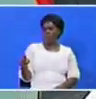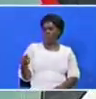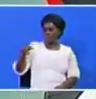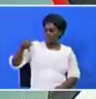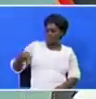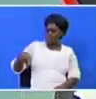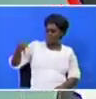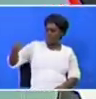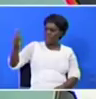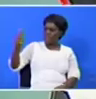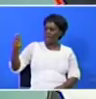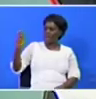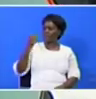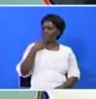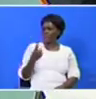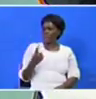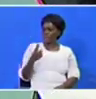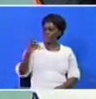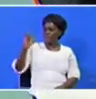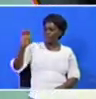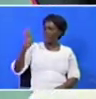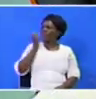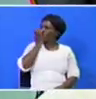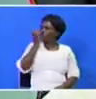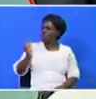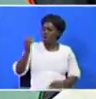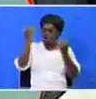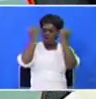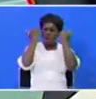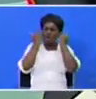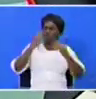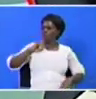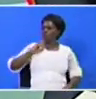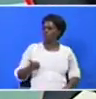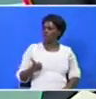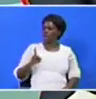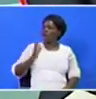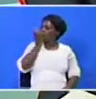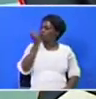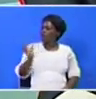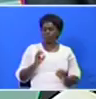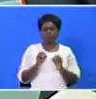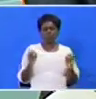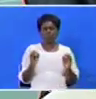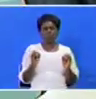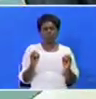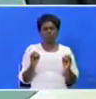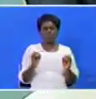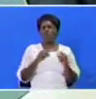PPR say? Paul Gicheru told IEBC to ignore the court order. Of course, IEBC did not ignore the court order. It went on